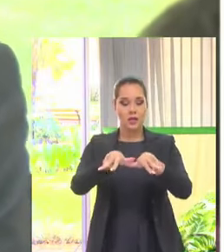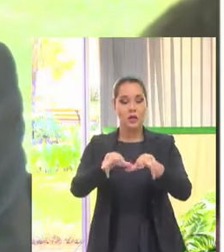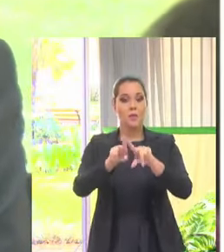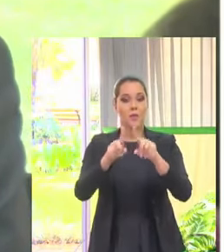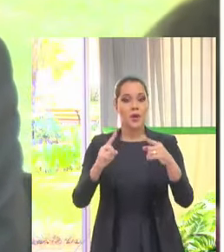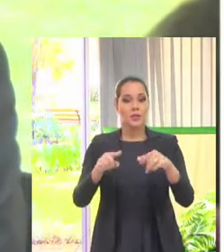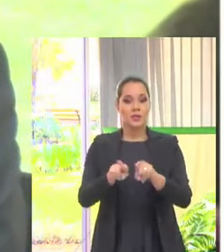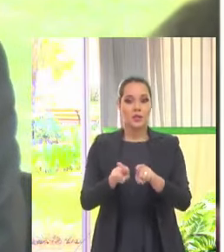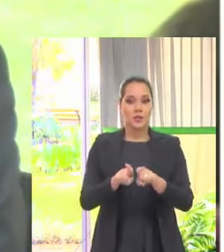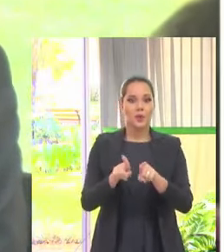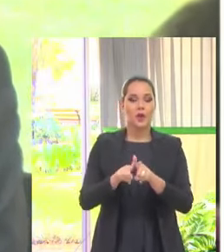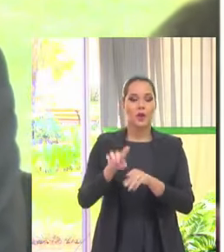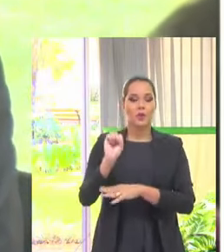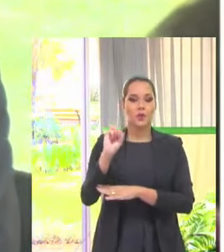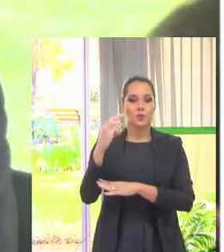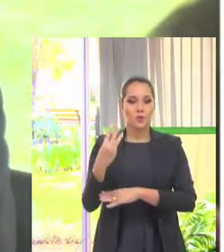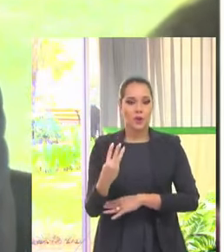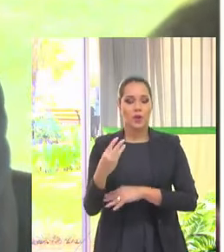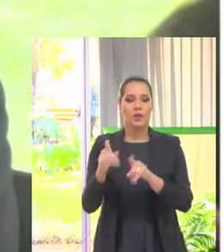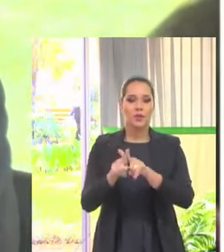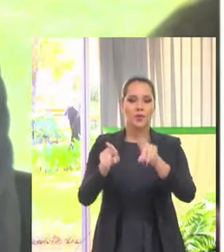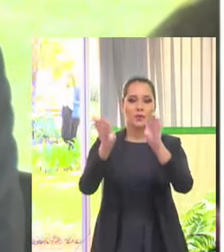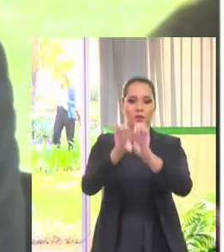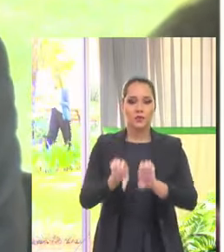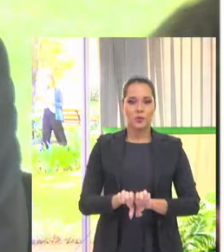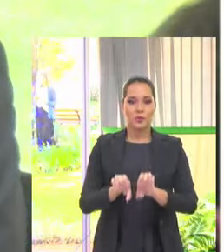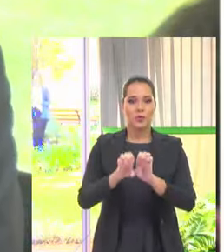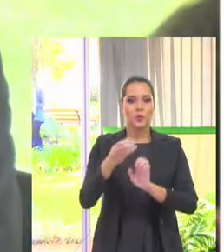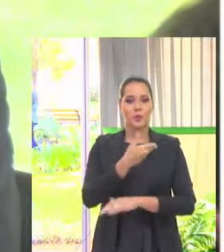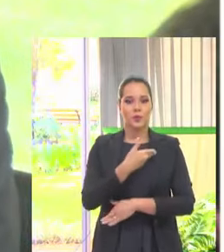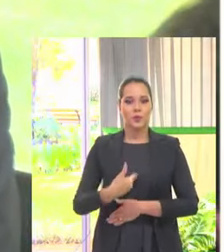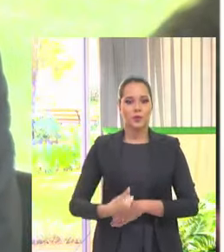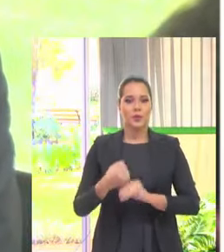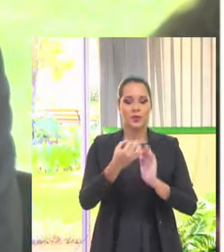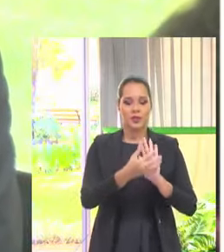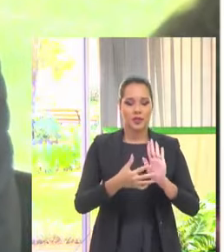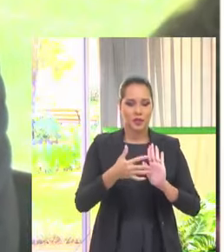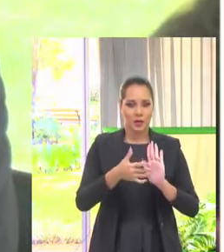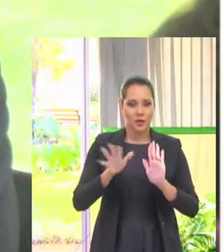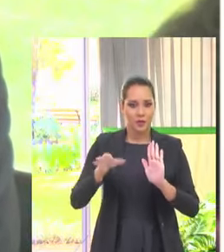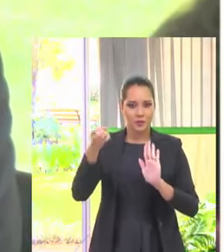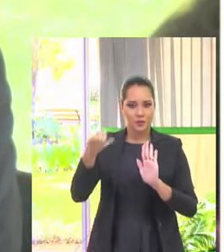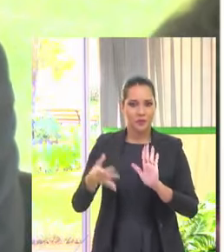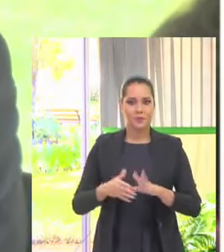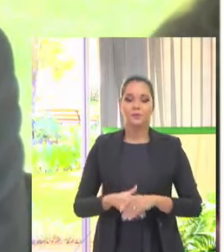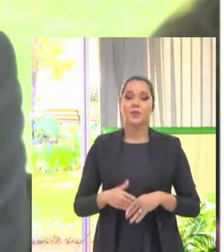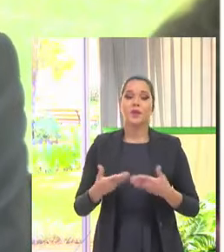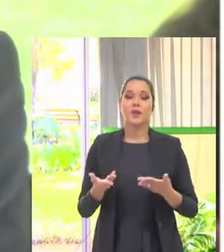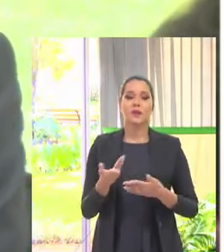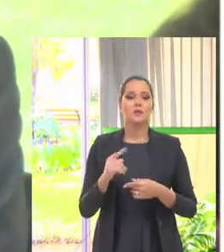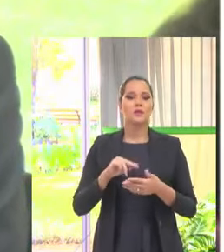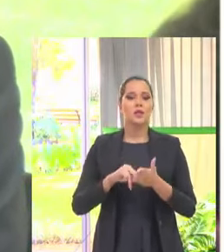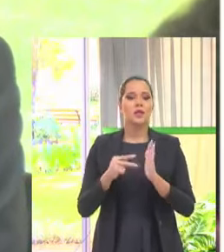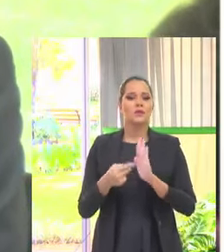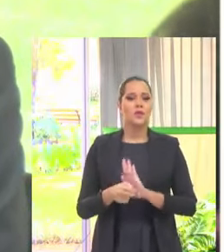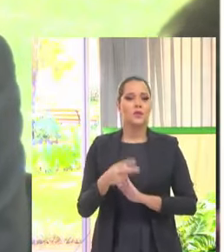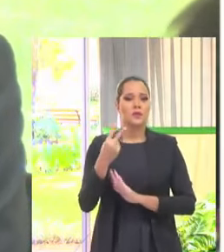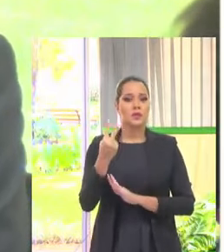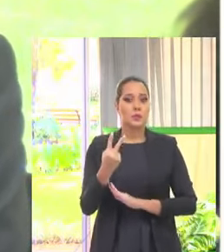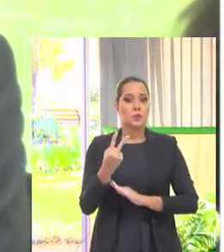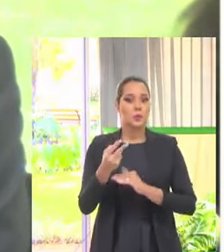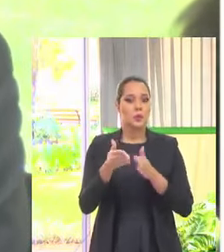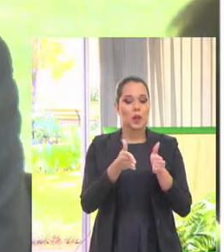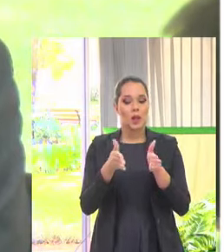and the digital public infrastructure that Anit spoke about. And that, I think, represents a second very important line of effort just because of how important it is